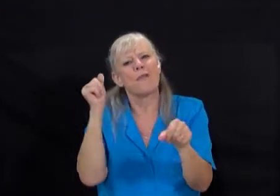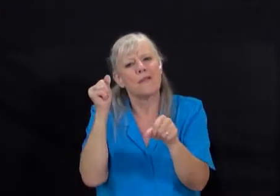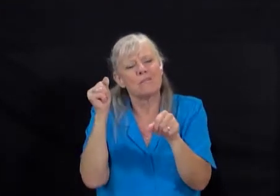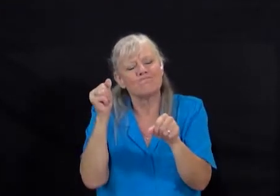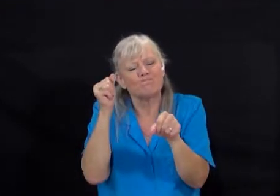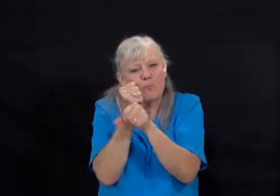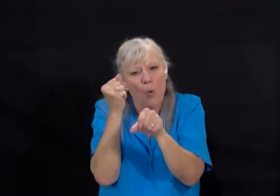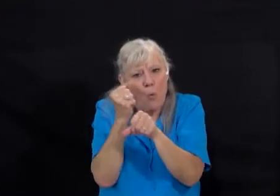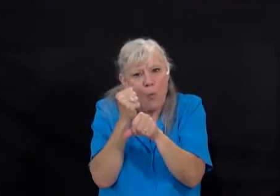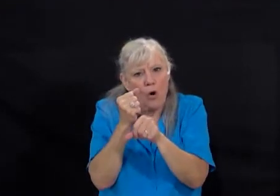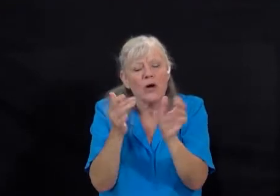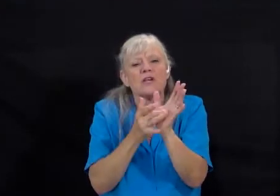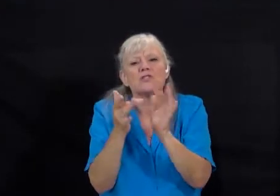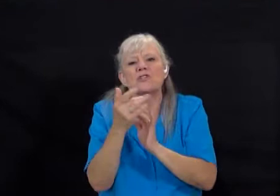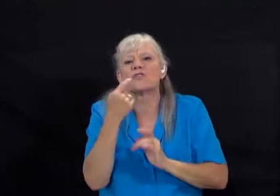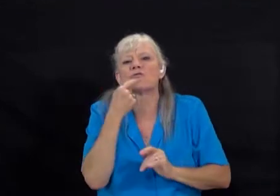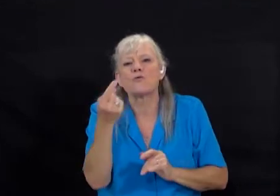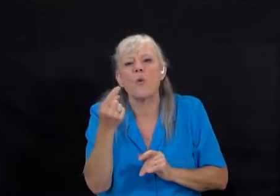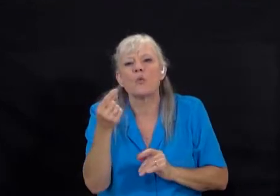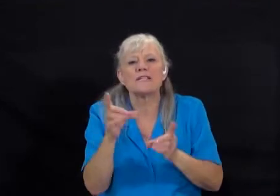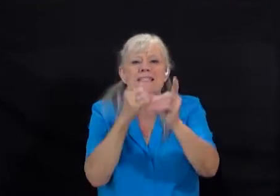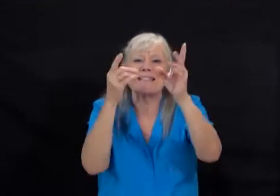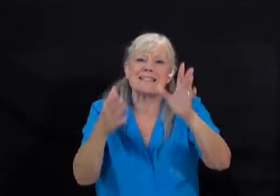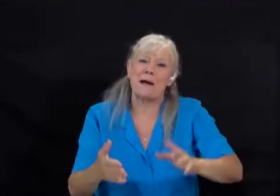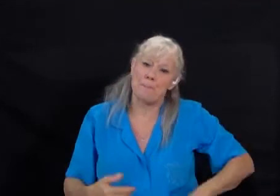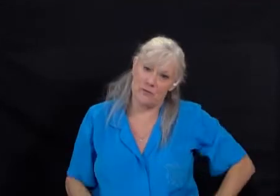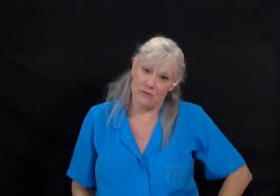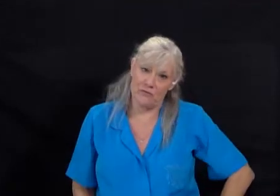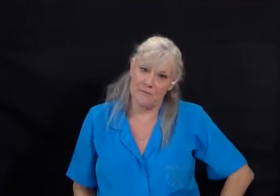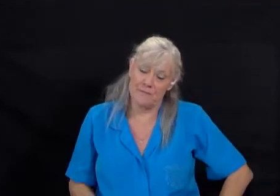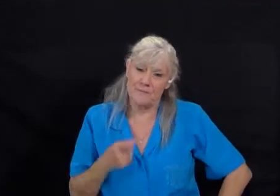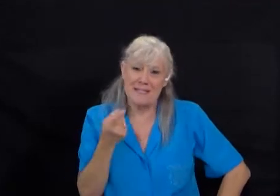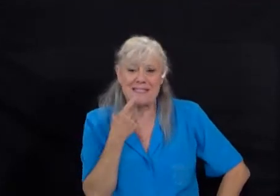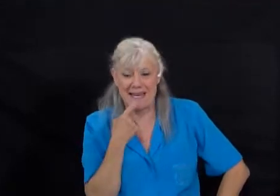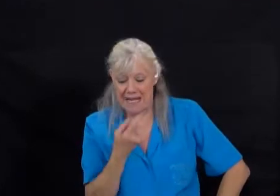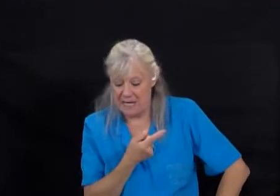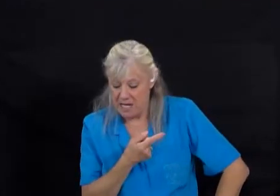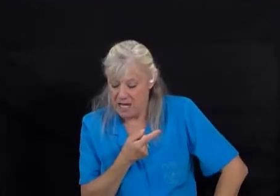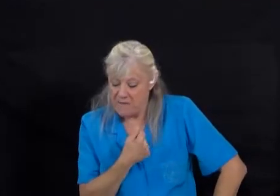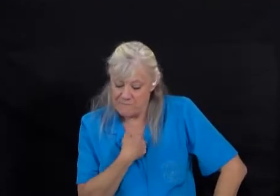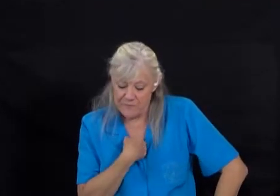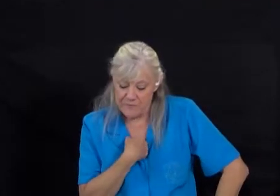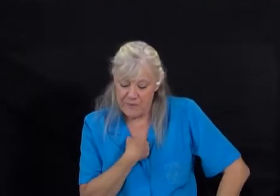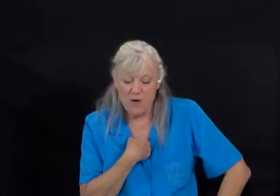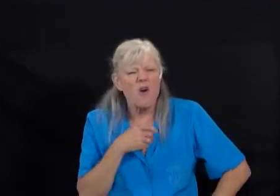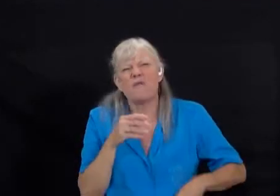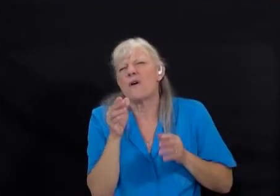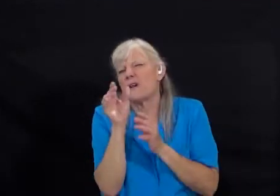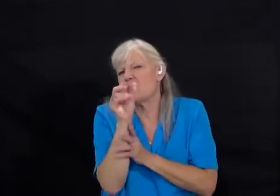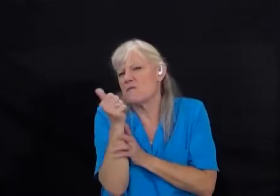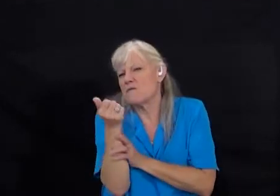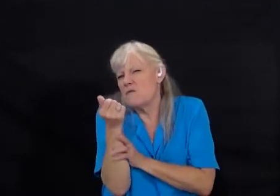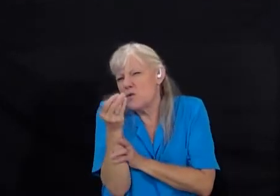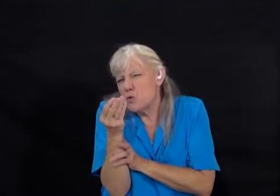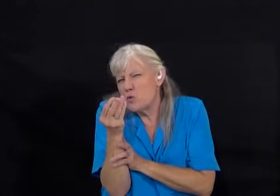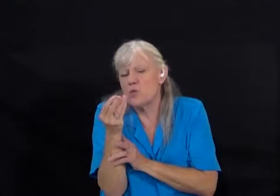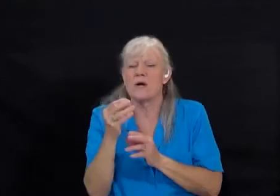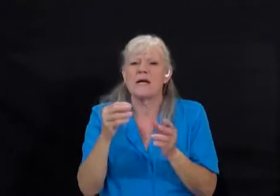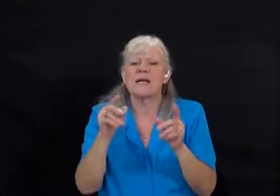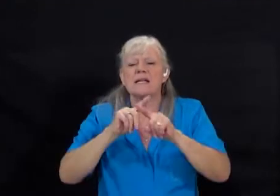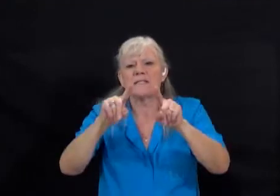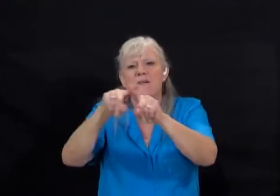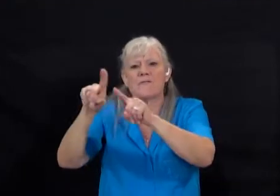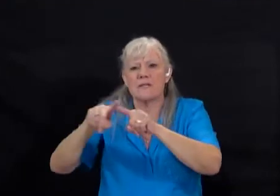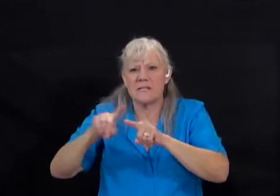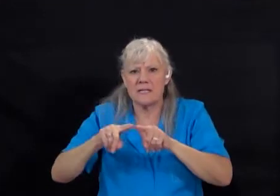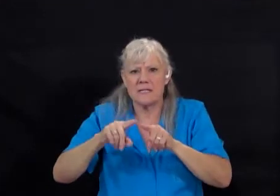disciples. For example, there are little differences in the accounts narrated in Luke and the